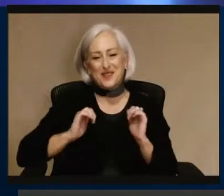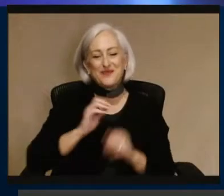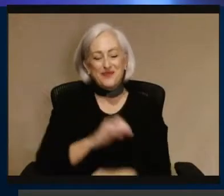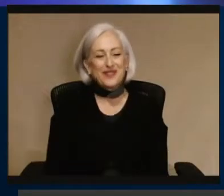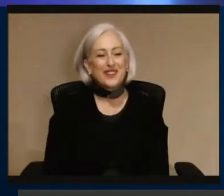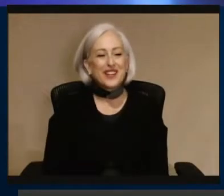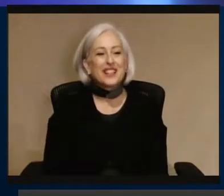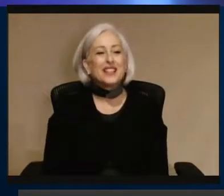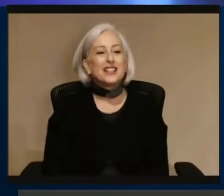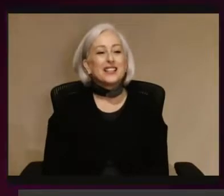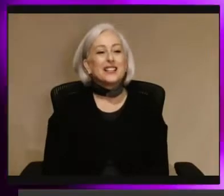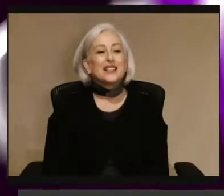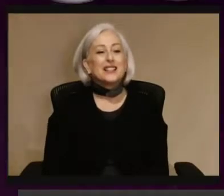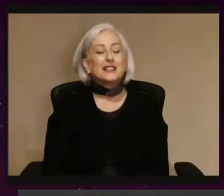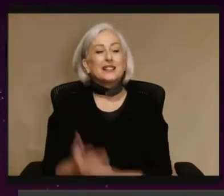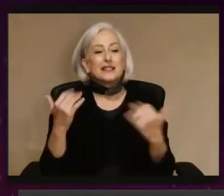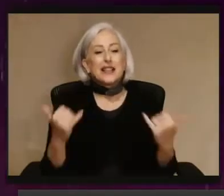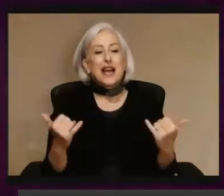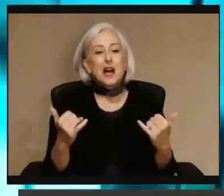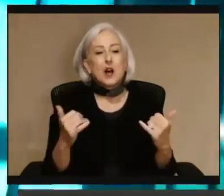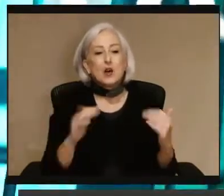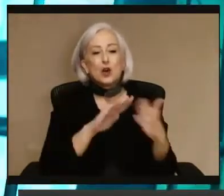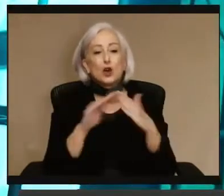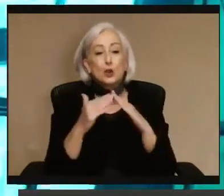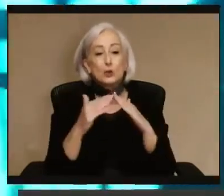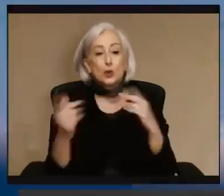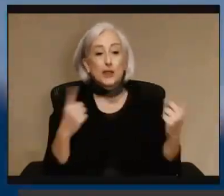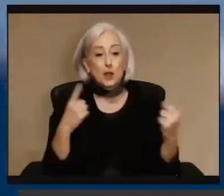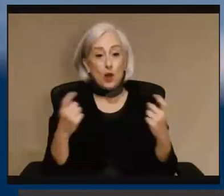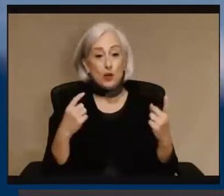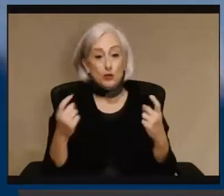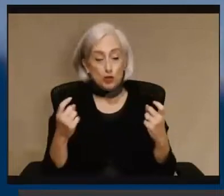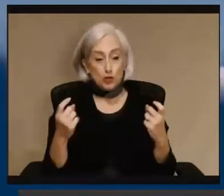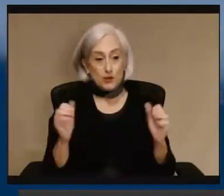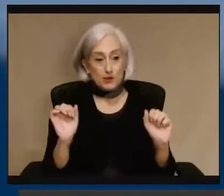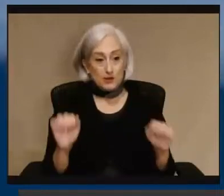want to get to some community questions, if we can.